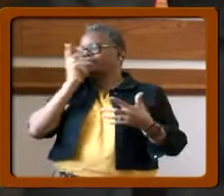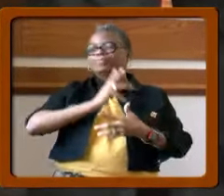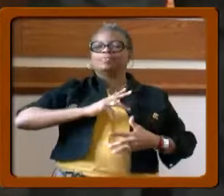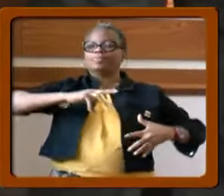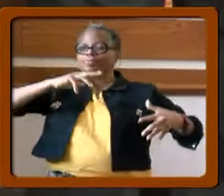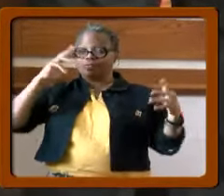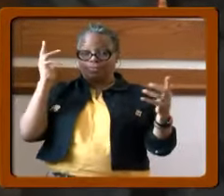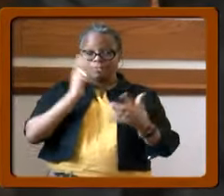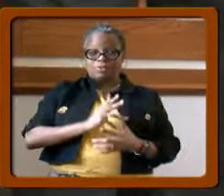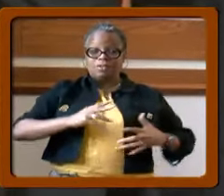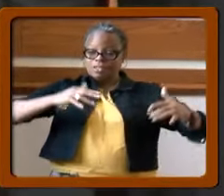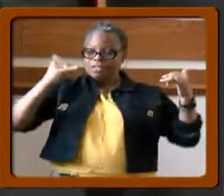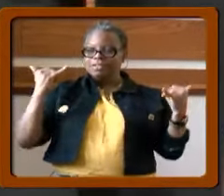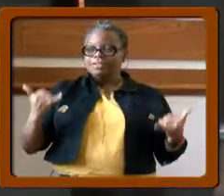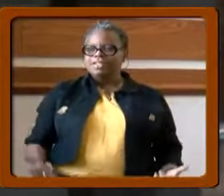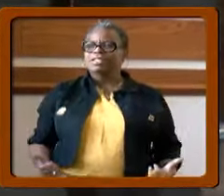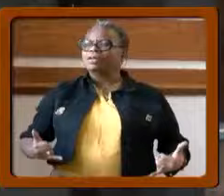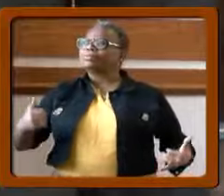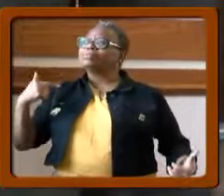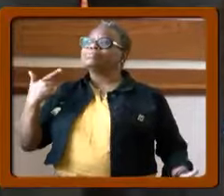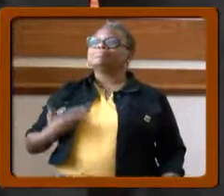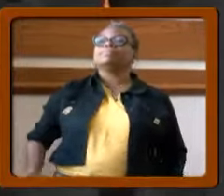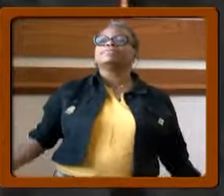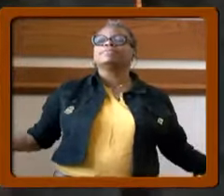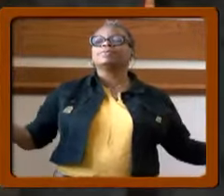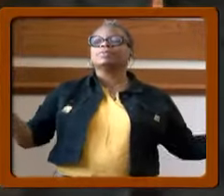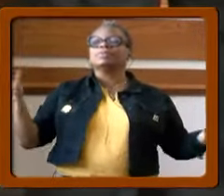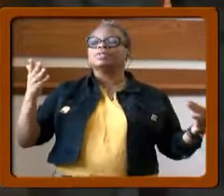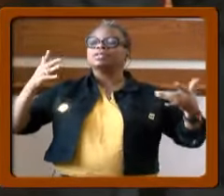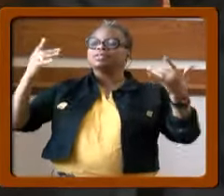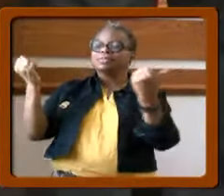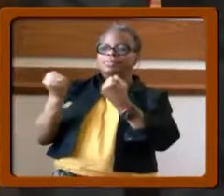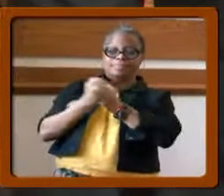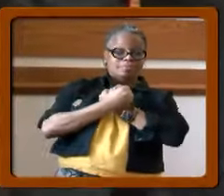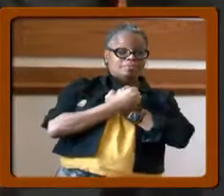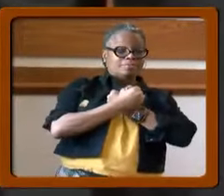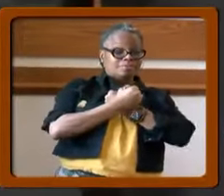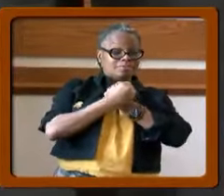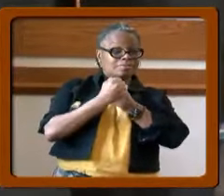miracles. There is nothing that's